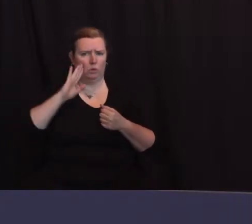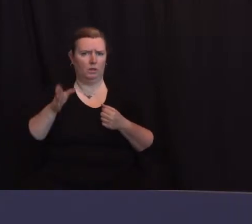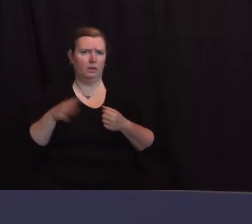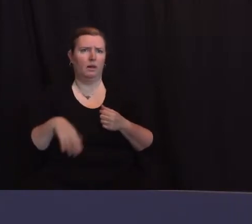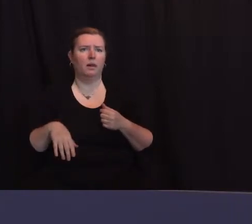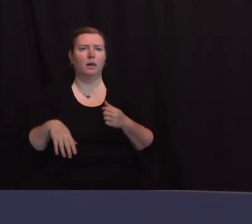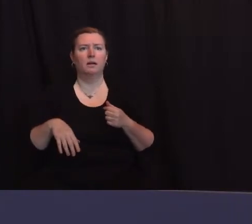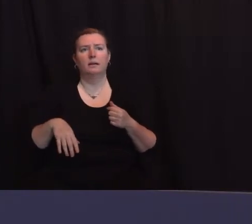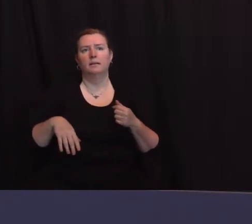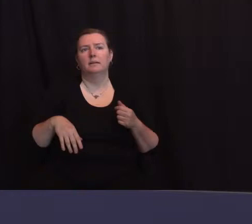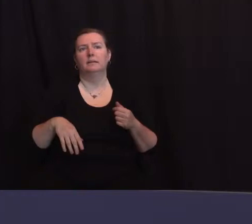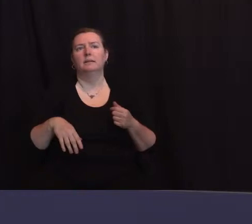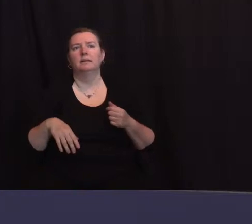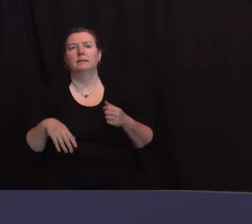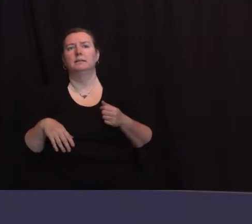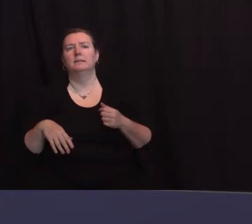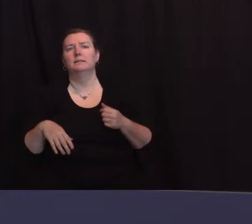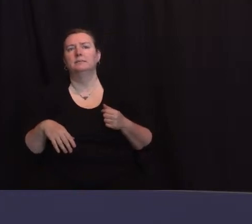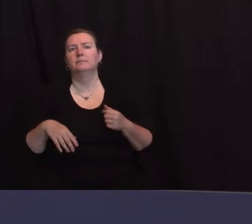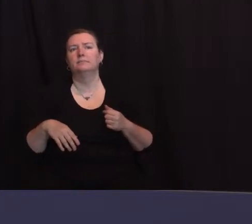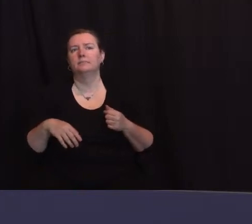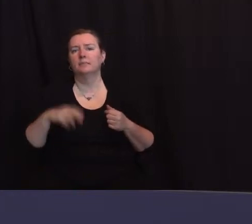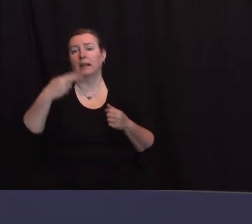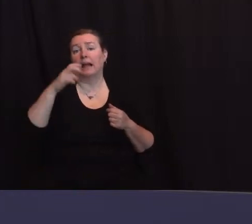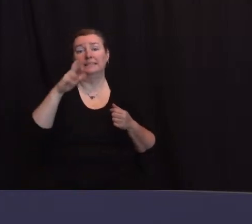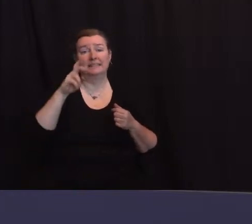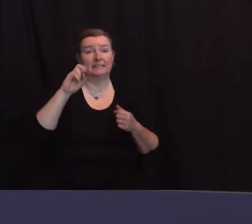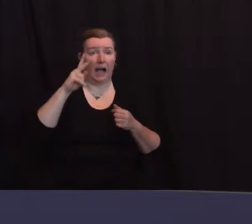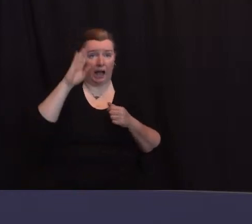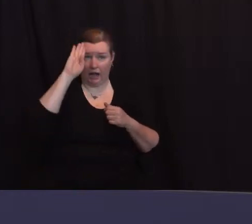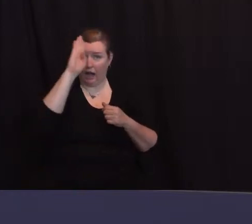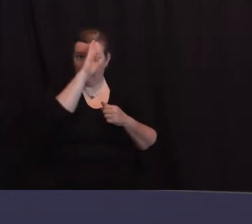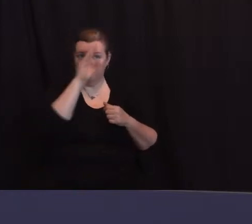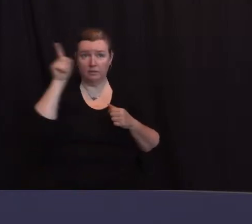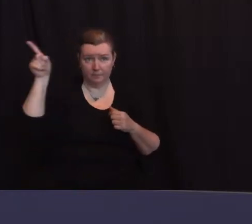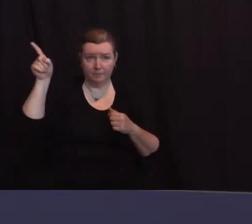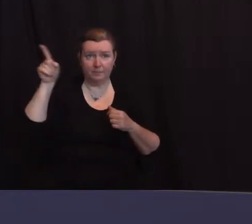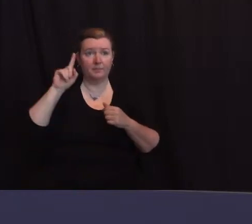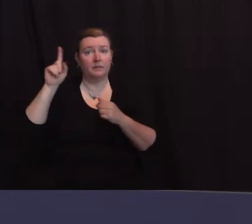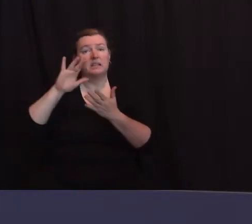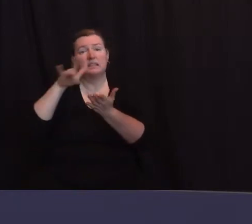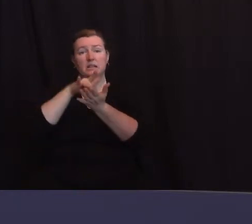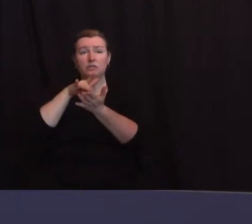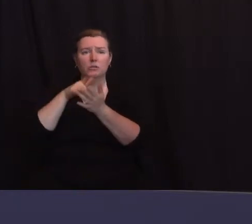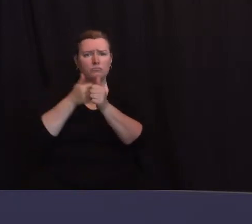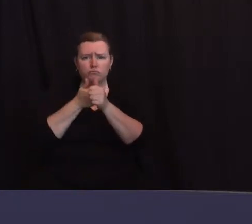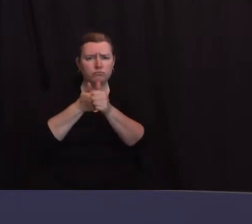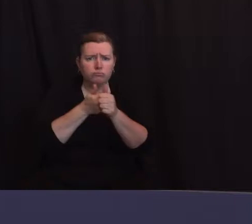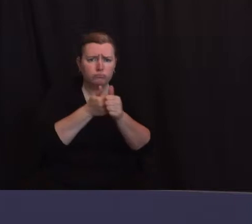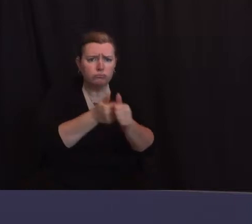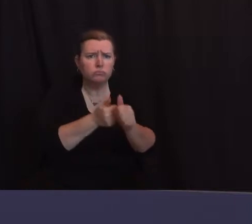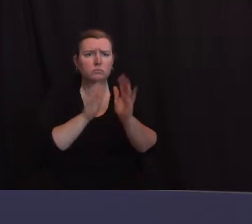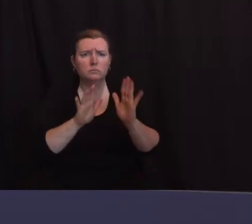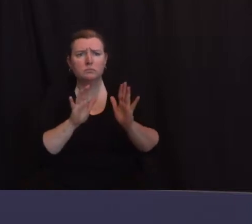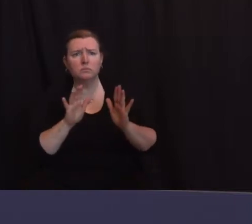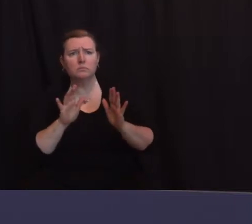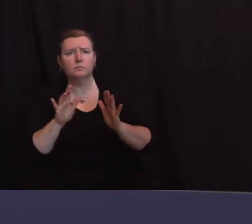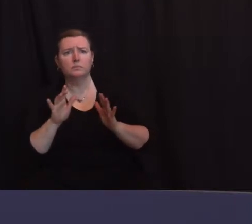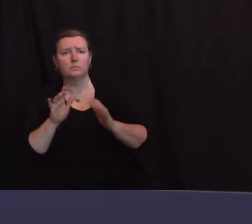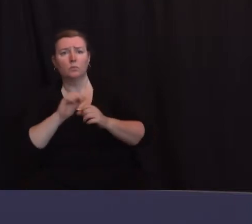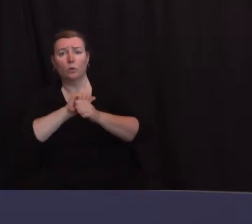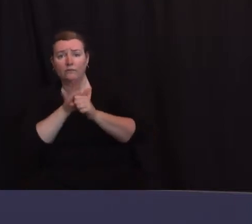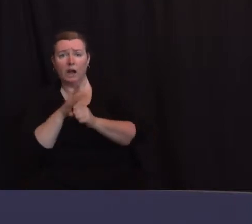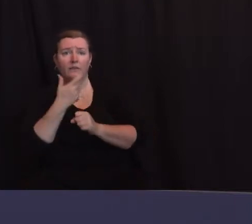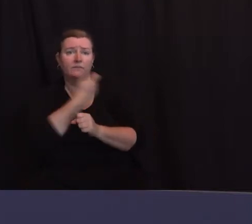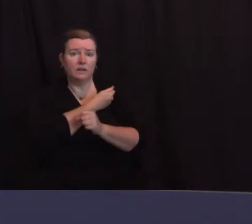Health Network and their Center for Discovery and Innovation have been tracking how well the COVID-19 vaccines are working